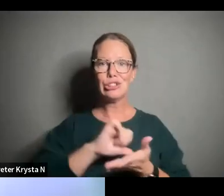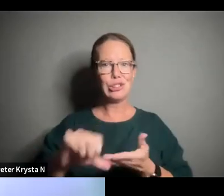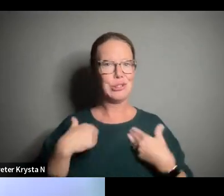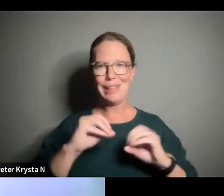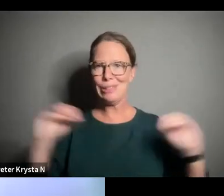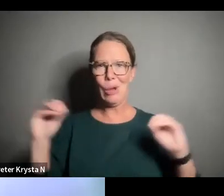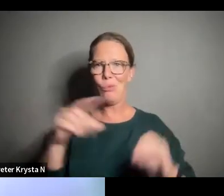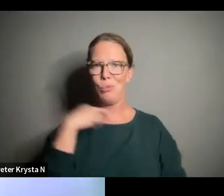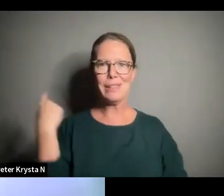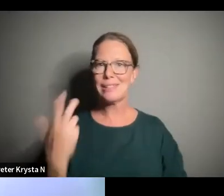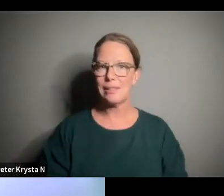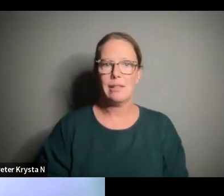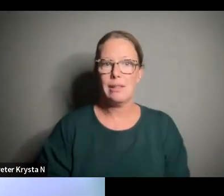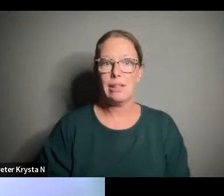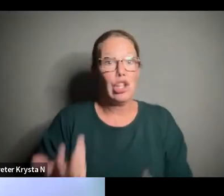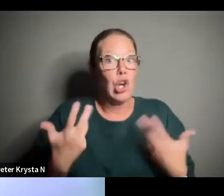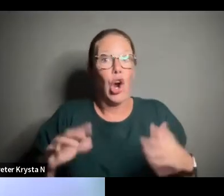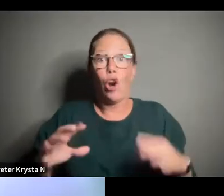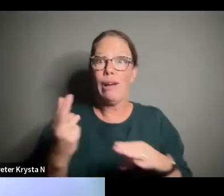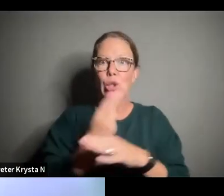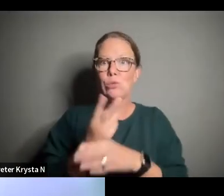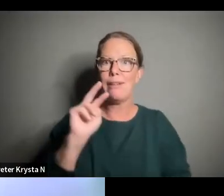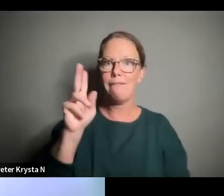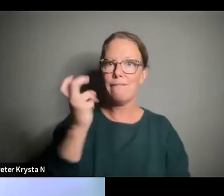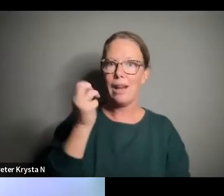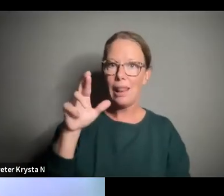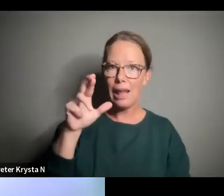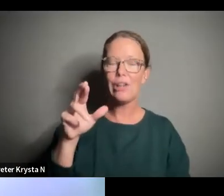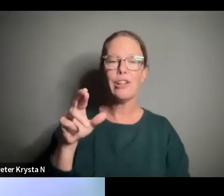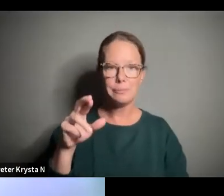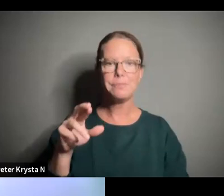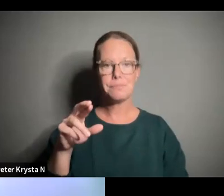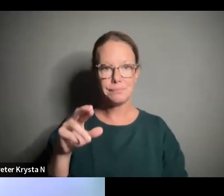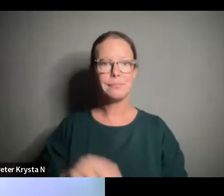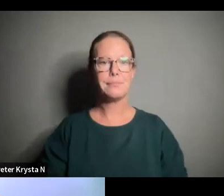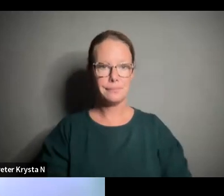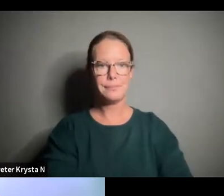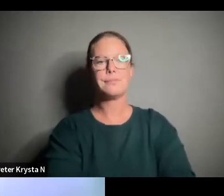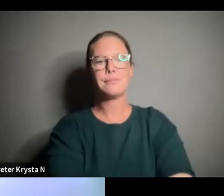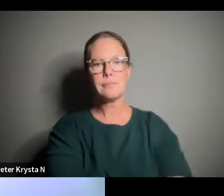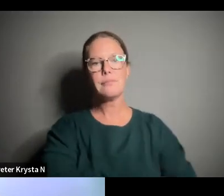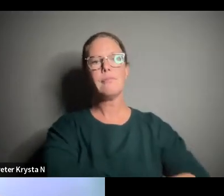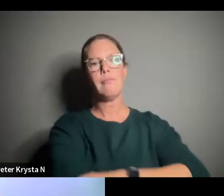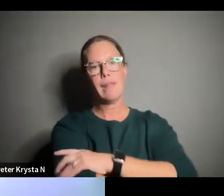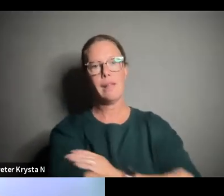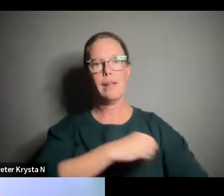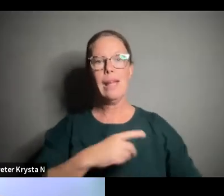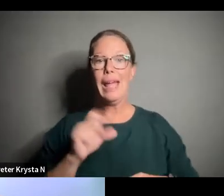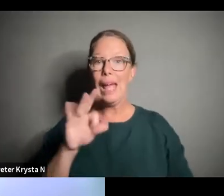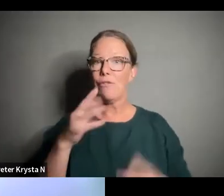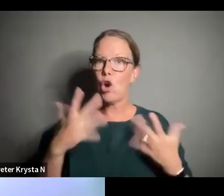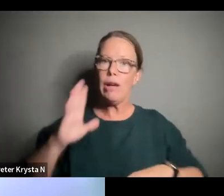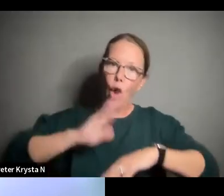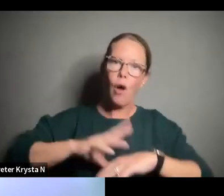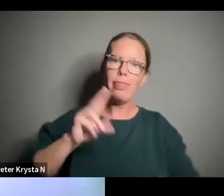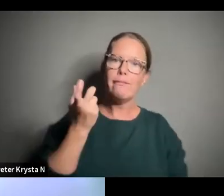risks because you're already on the ventilator. Usually when we do surgery, we have to put somebody on a ventilator to do the surgery. When you're already on the